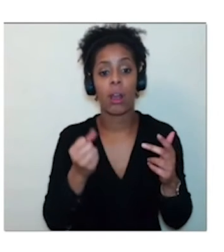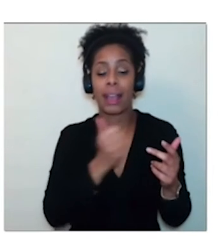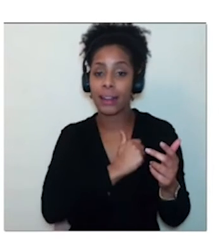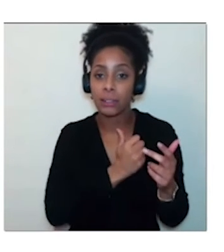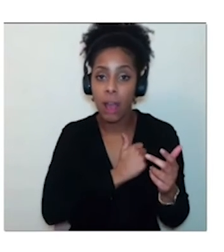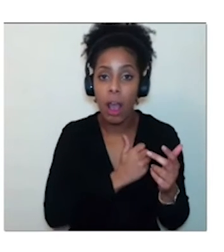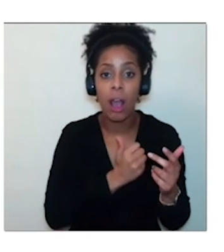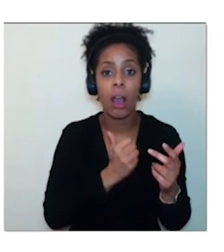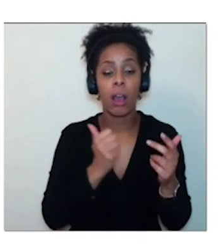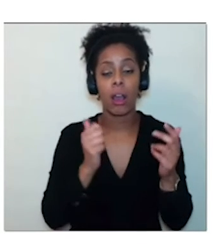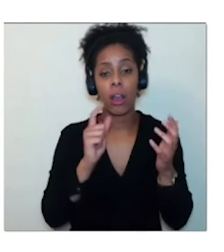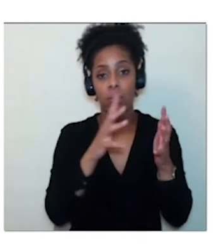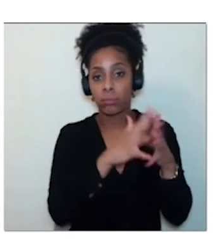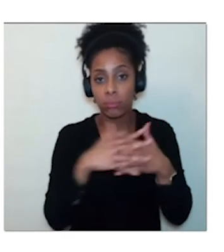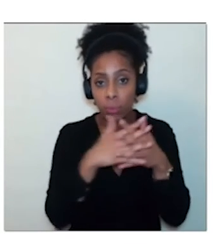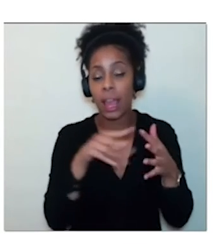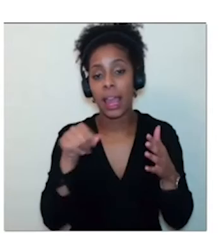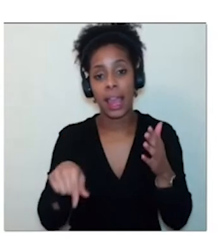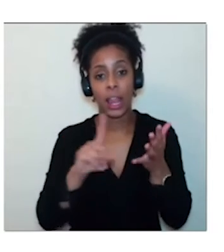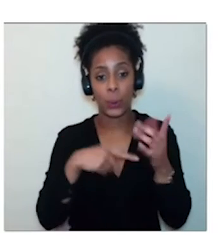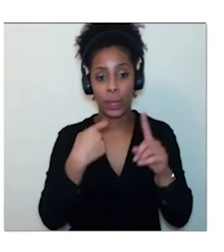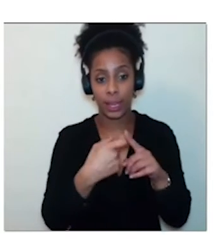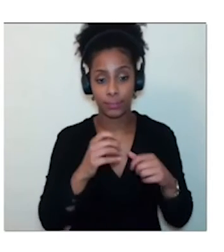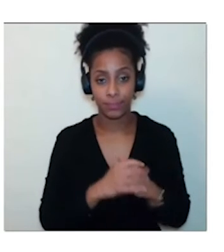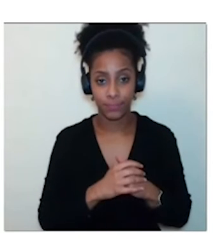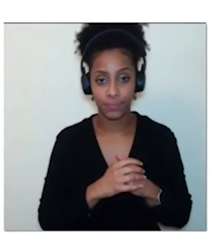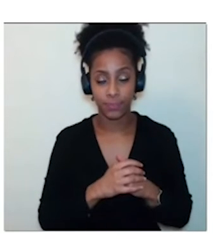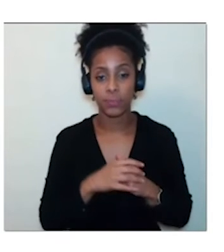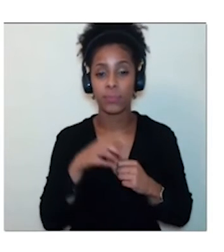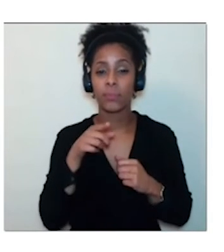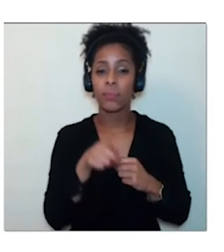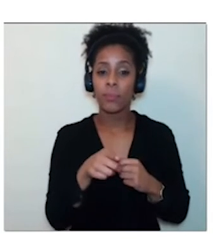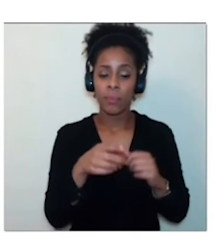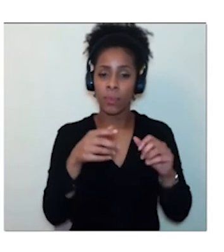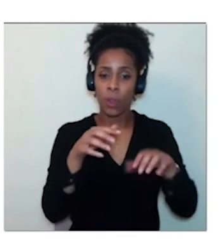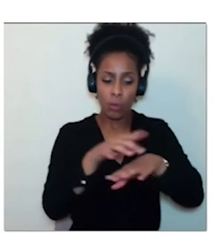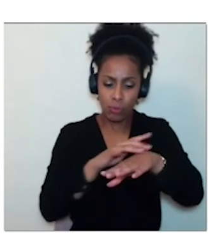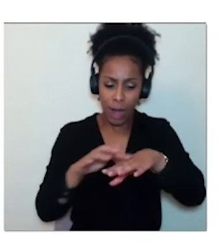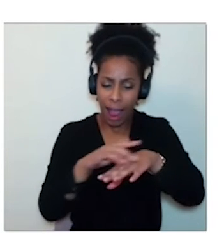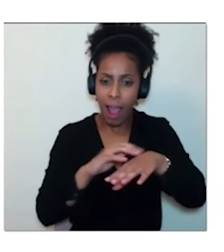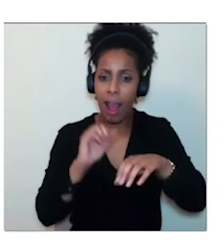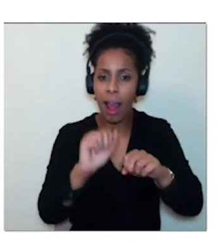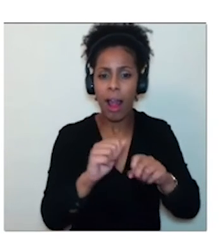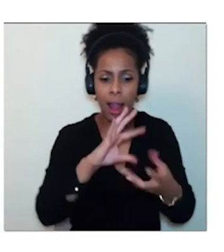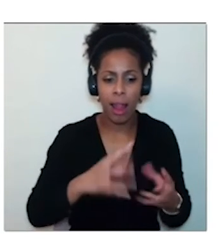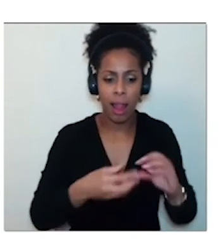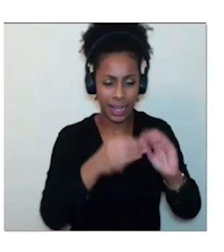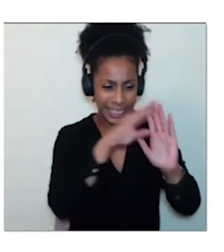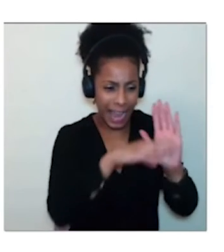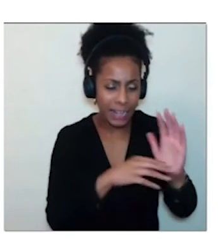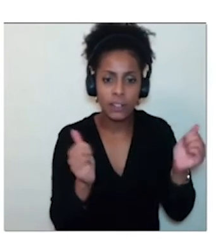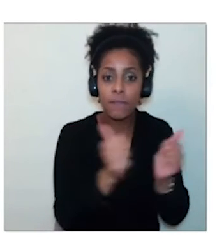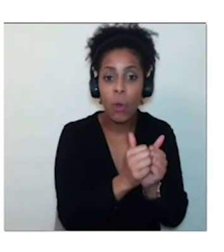America. Standards for producing Braille are constantly being developed, including those for mathematics, music, etc.